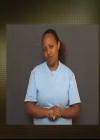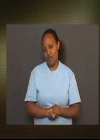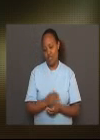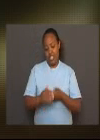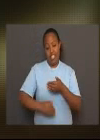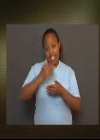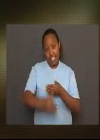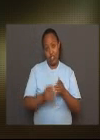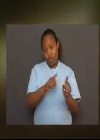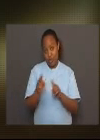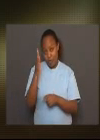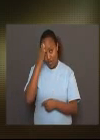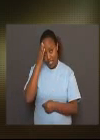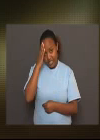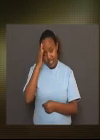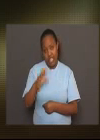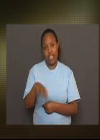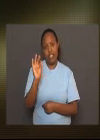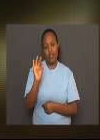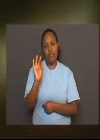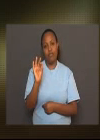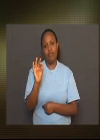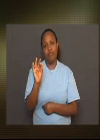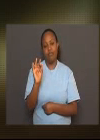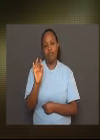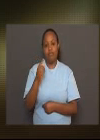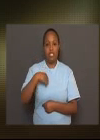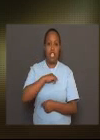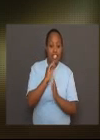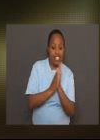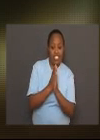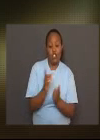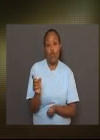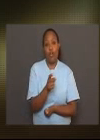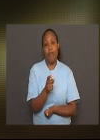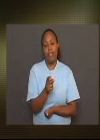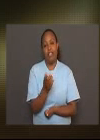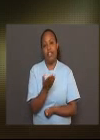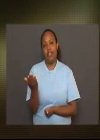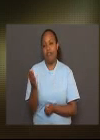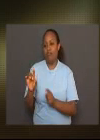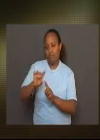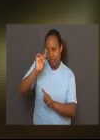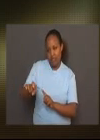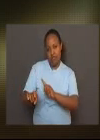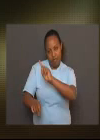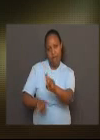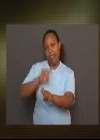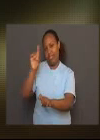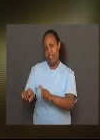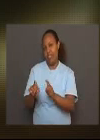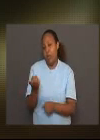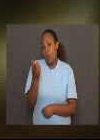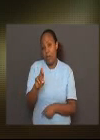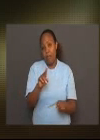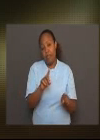we gain knowledge about the things we are interested in by asking questions